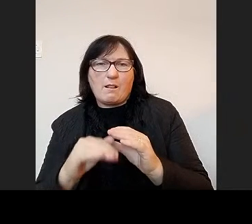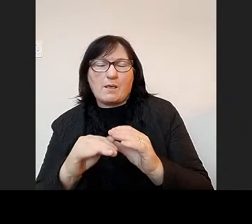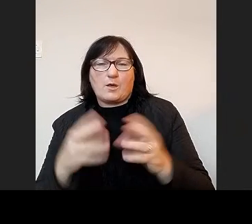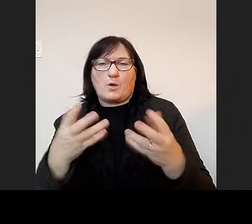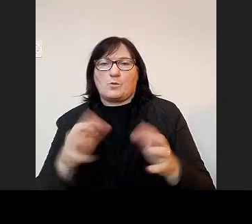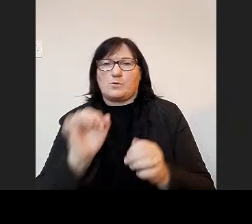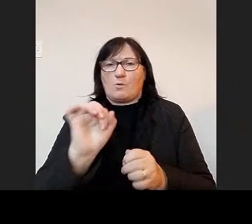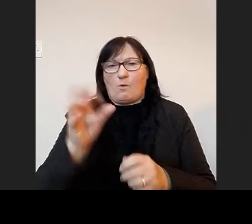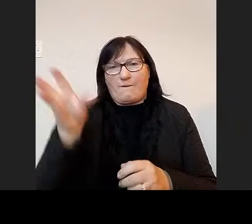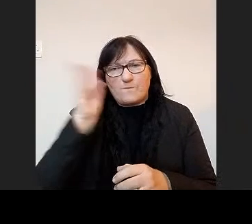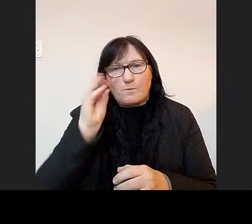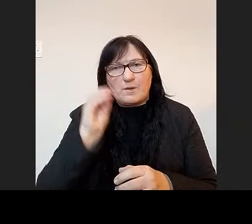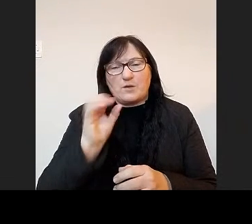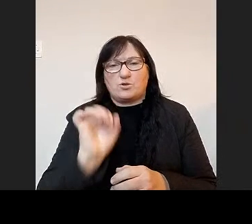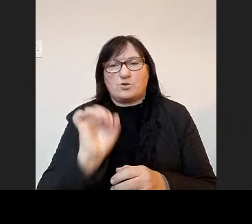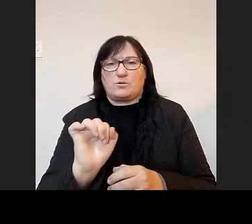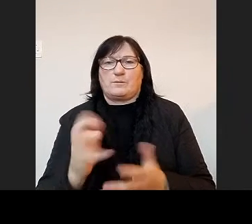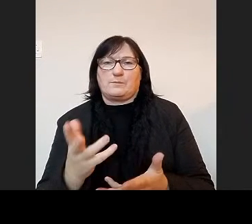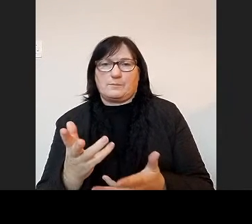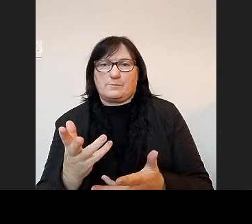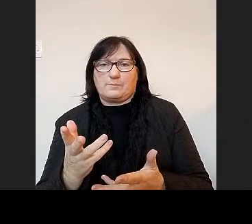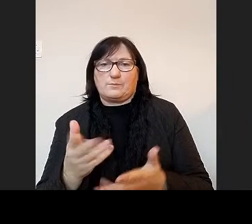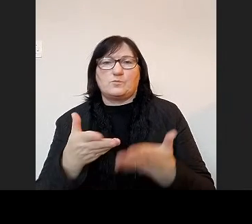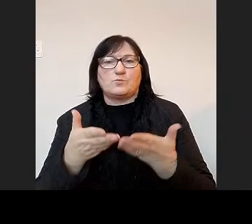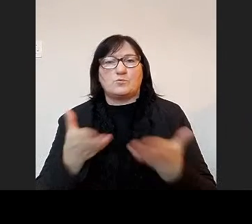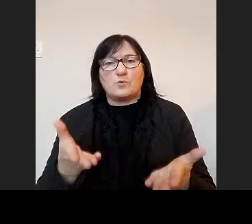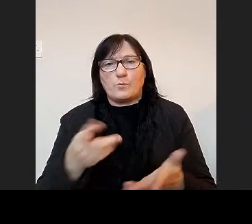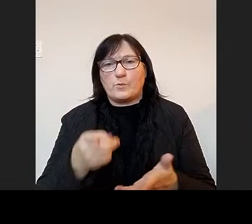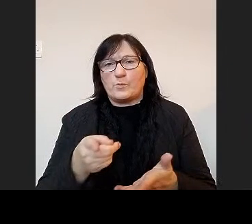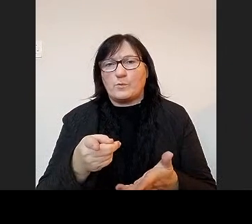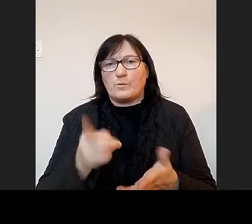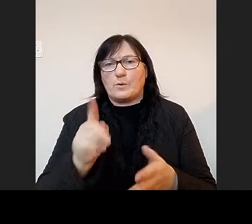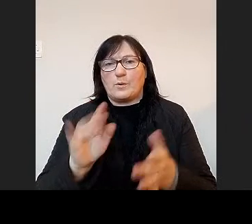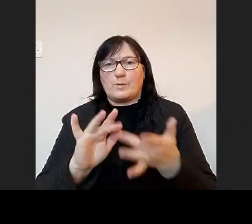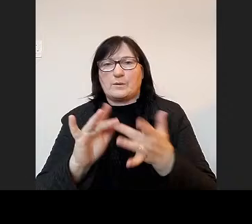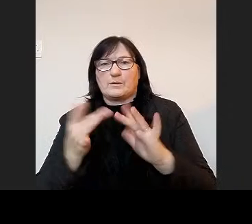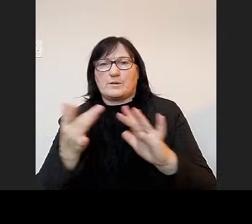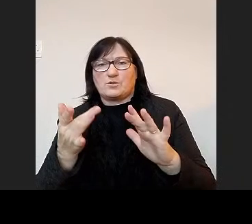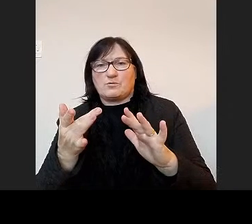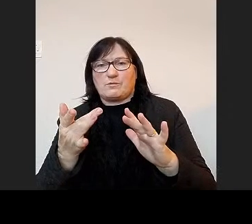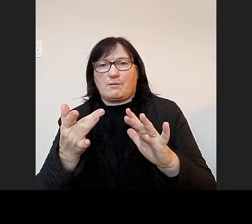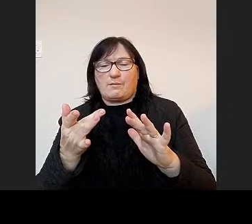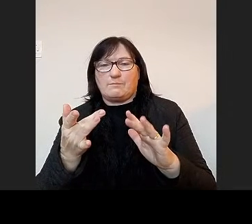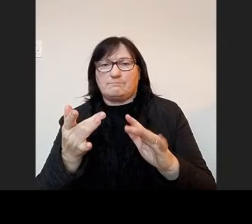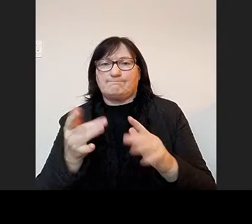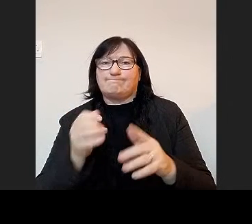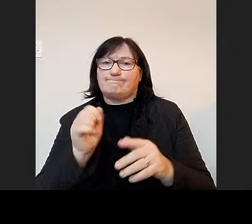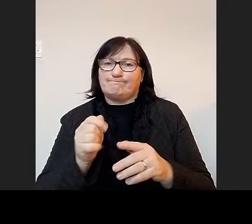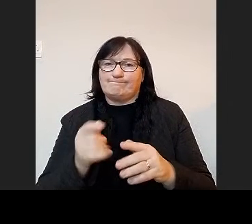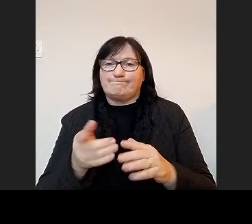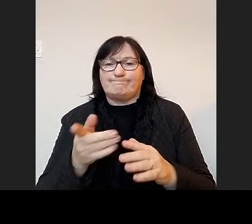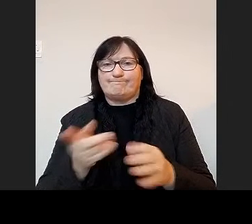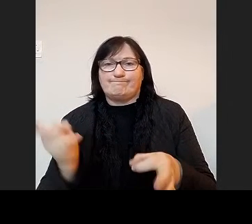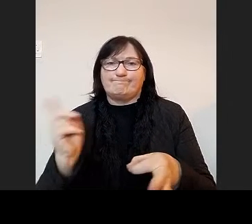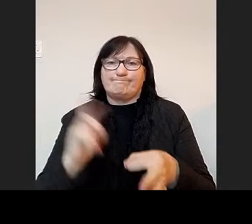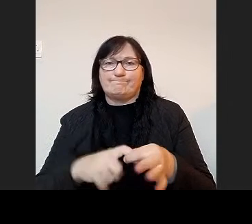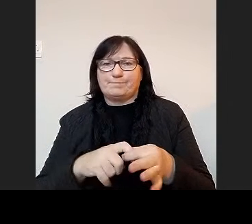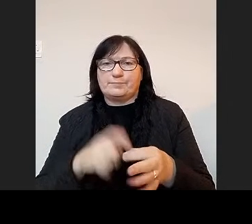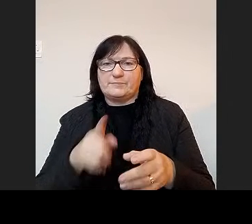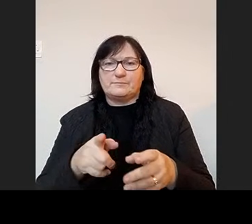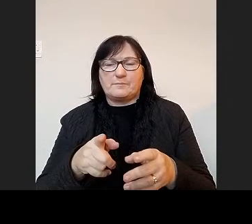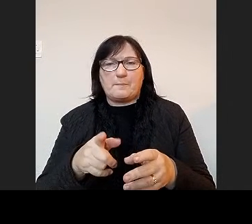to assure you that your digital journey and onboarding experience is easy to